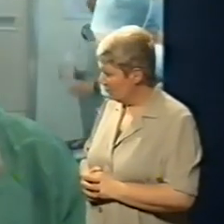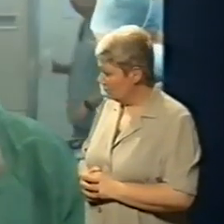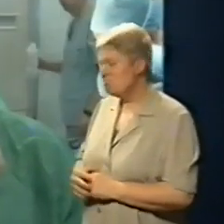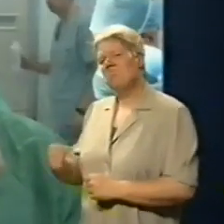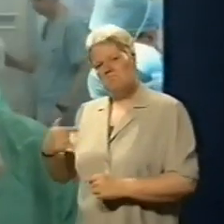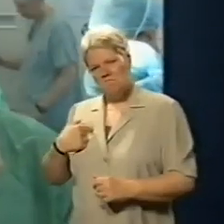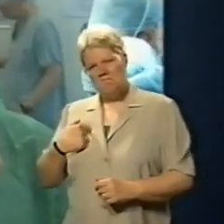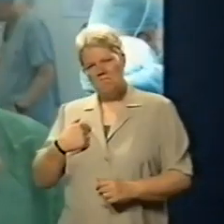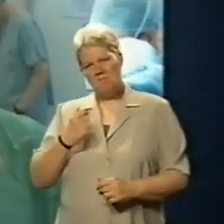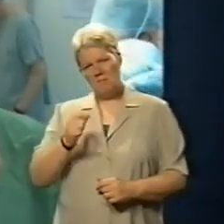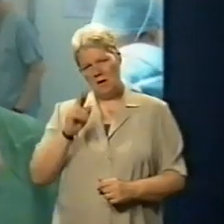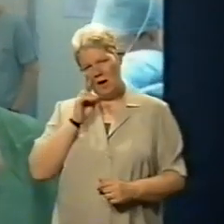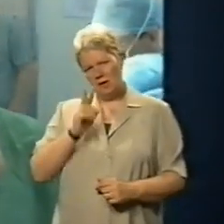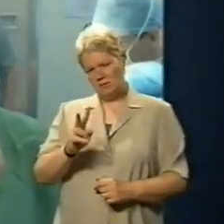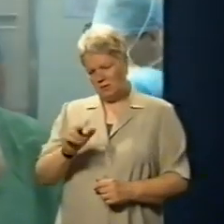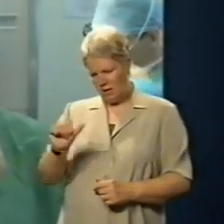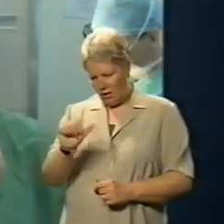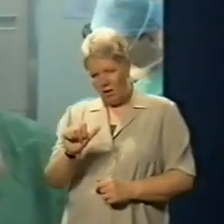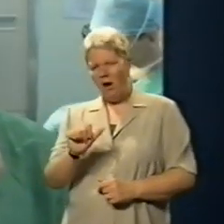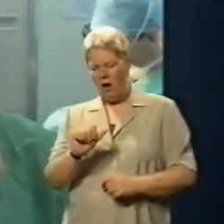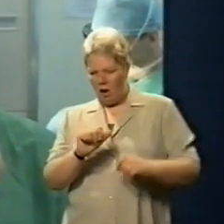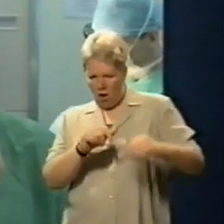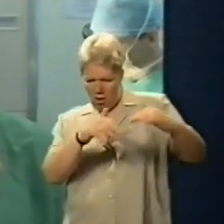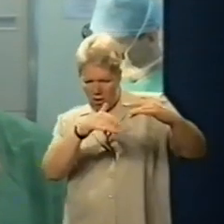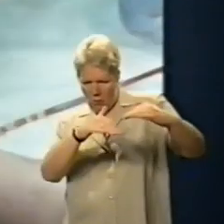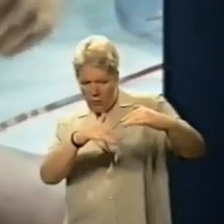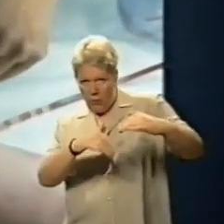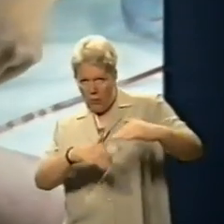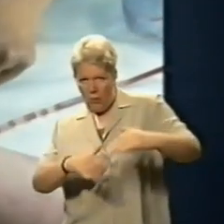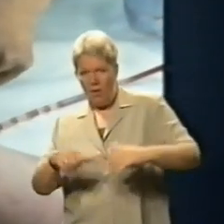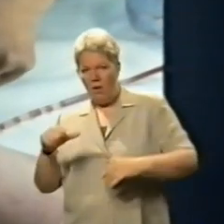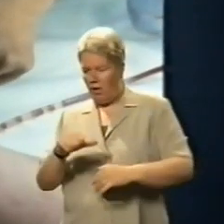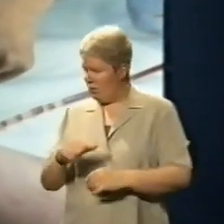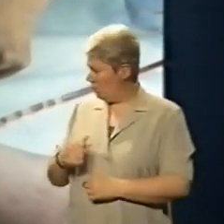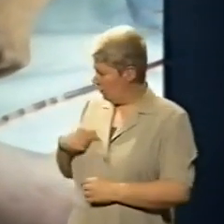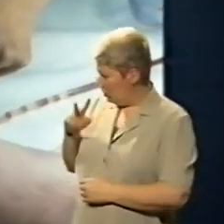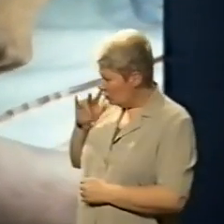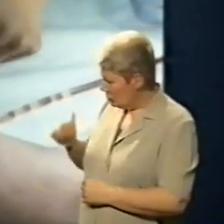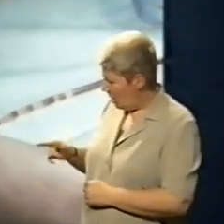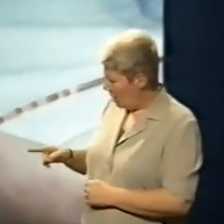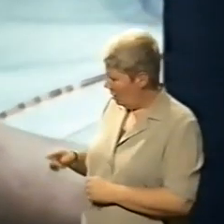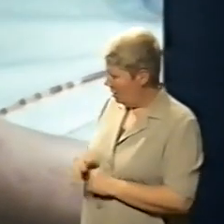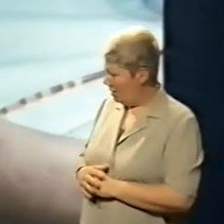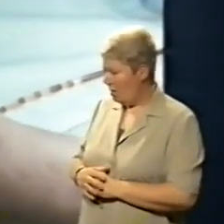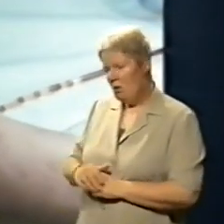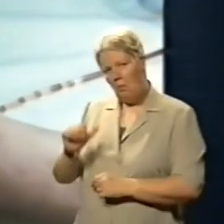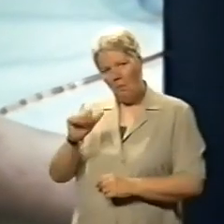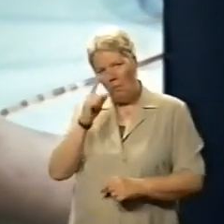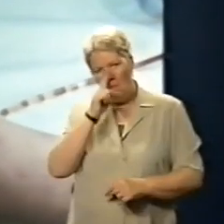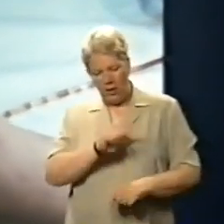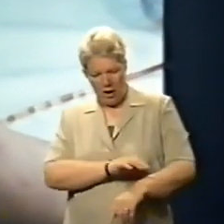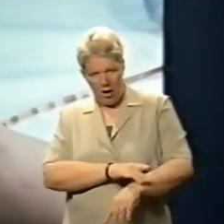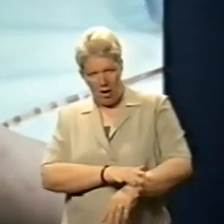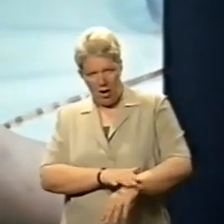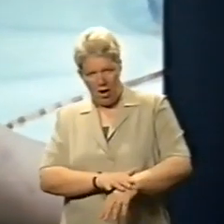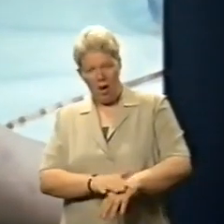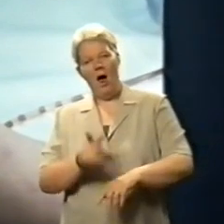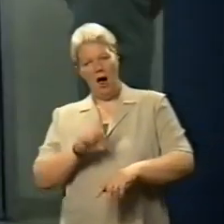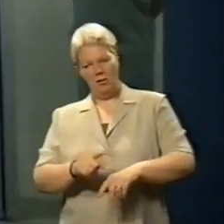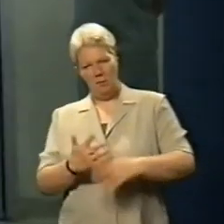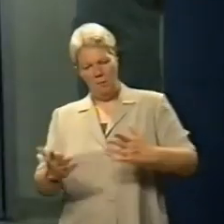see there is more blood flowing to the foot. And I've checked it just now, that it is pink and it is getting pinker.